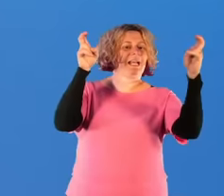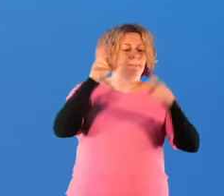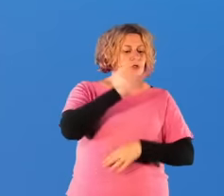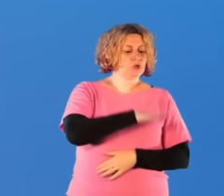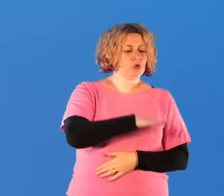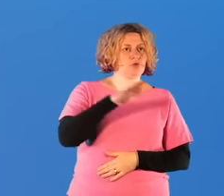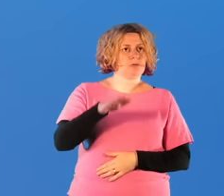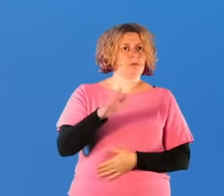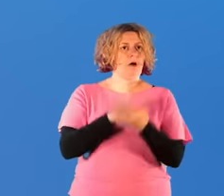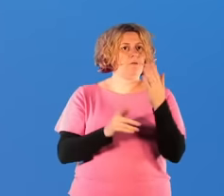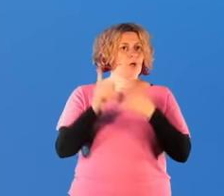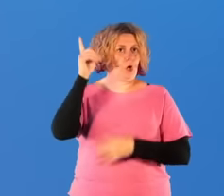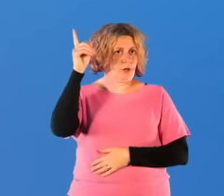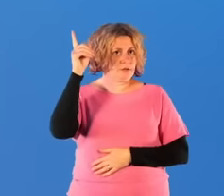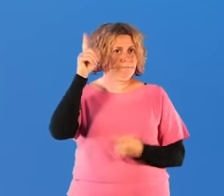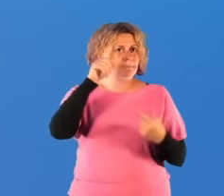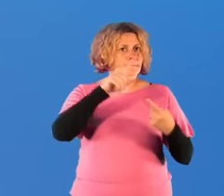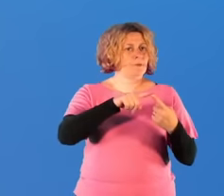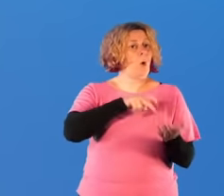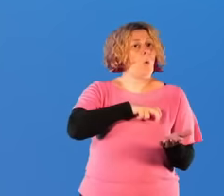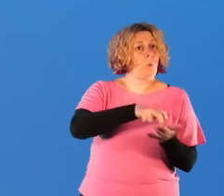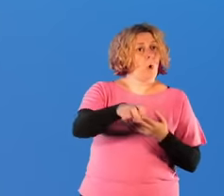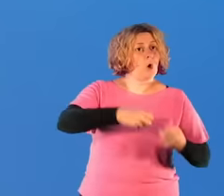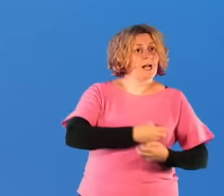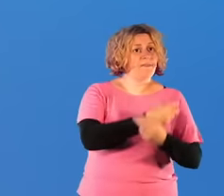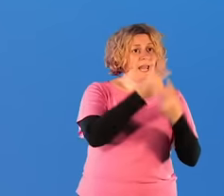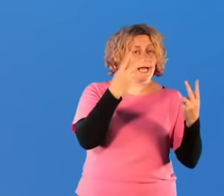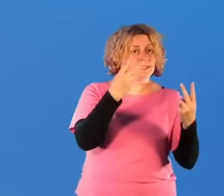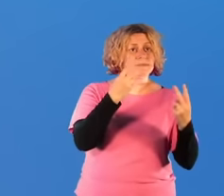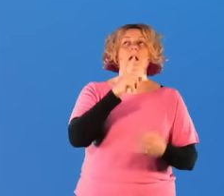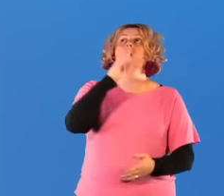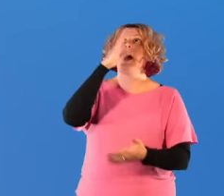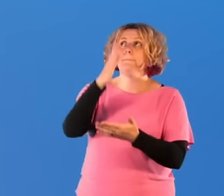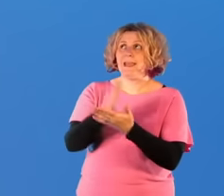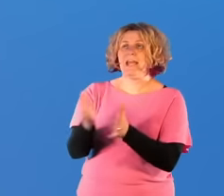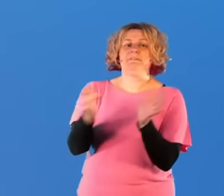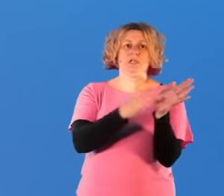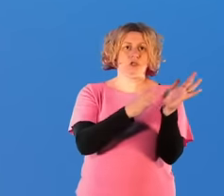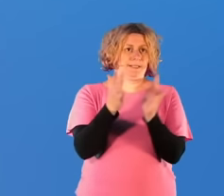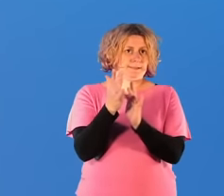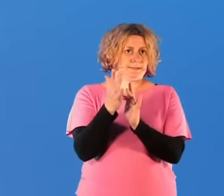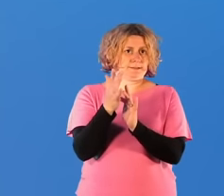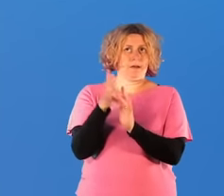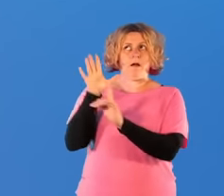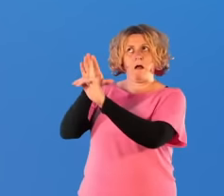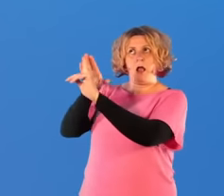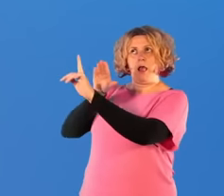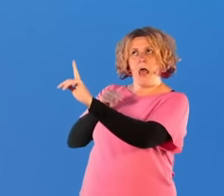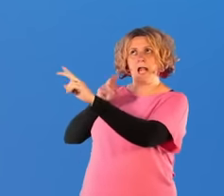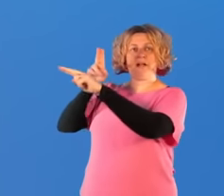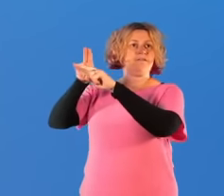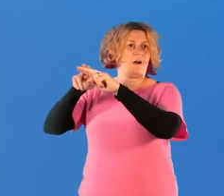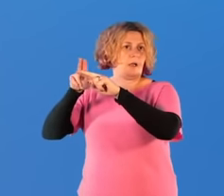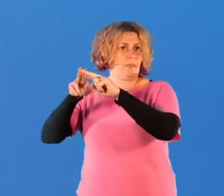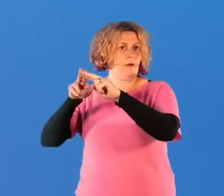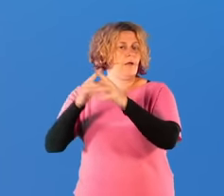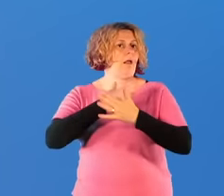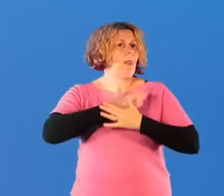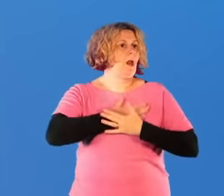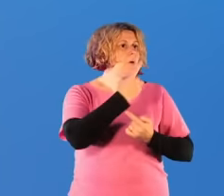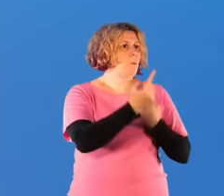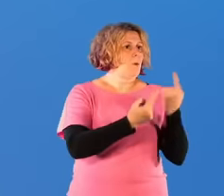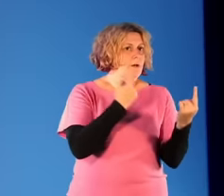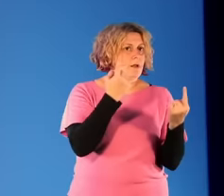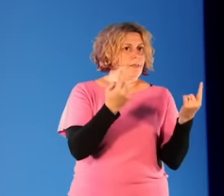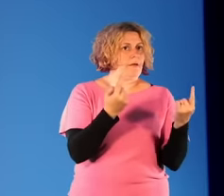the light, believe in Jesus, are like their father, love one another, and have life in